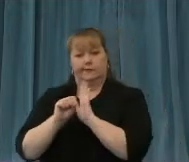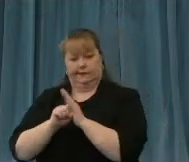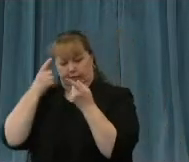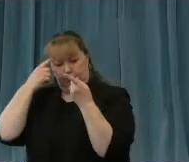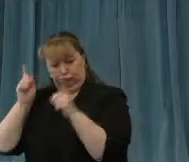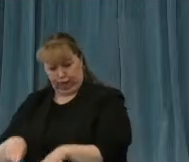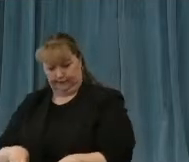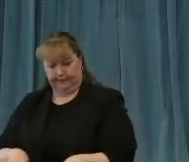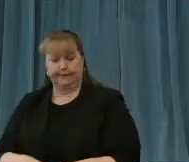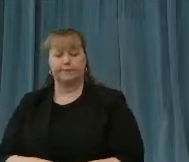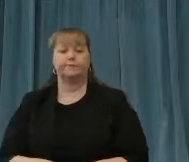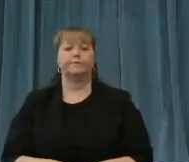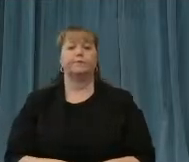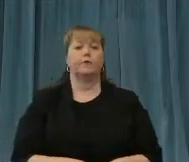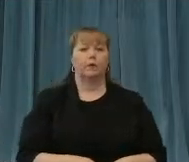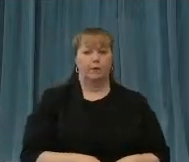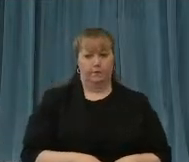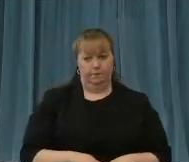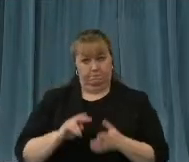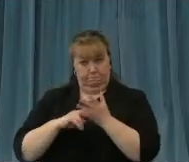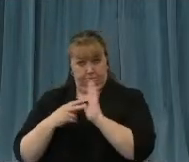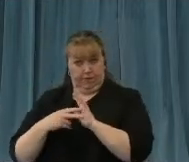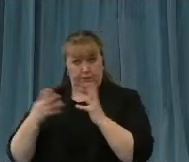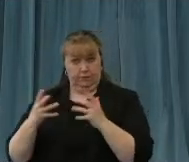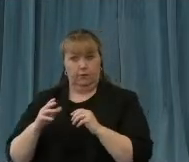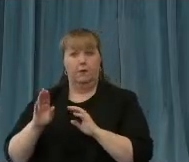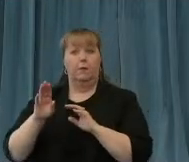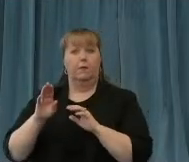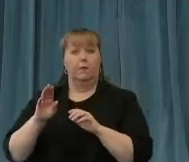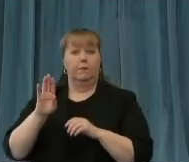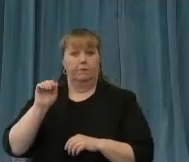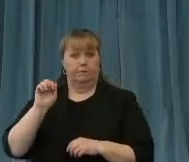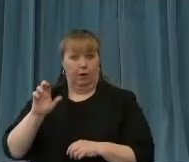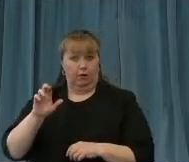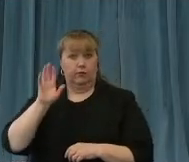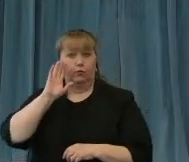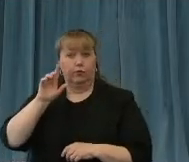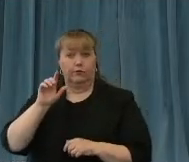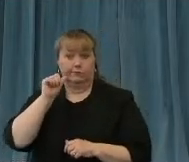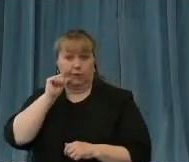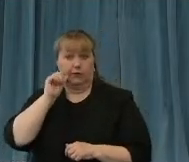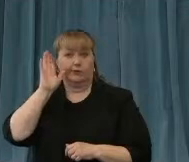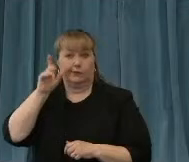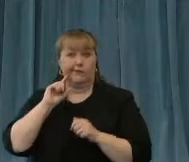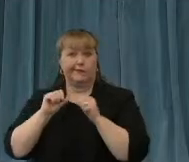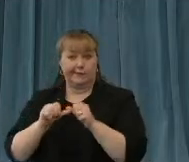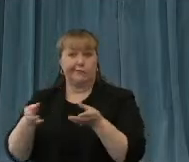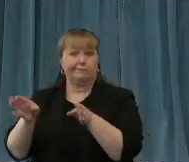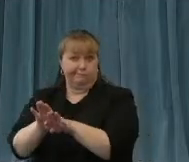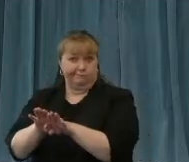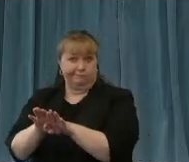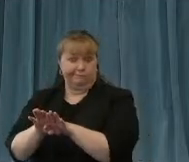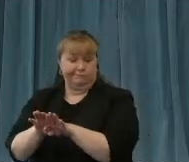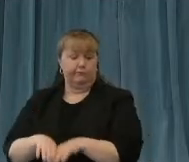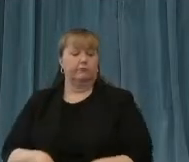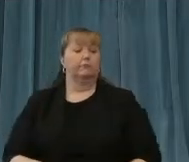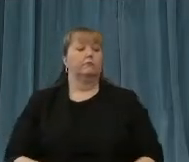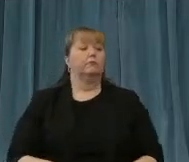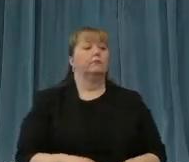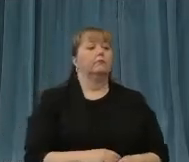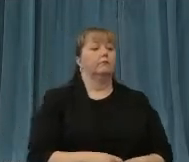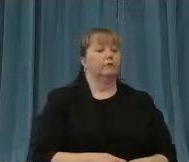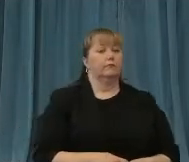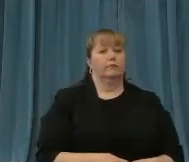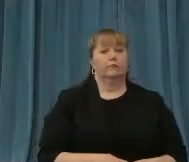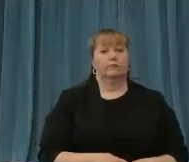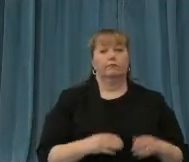will continue to operate under existing restrictions during phase one. The federal criteria also speaks to other